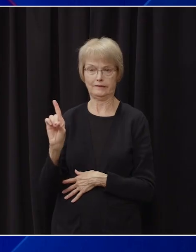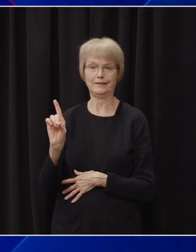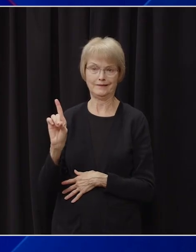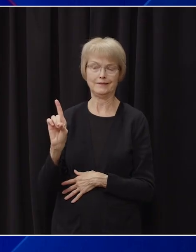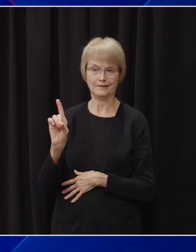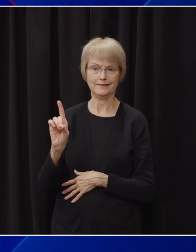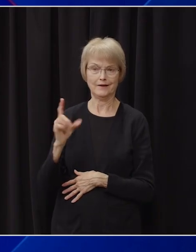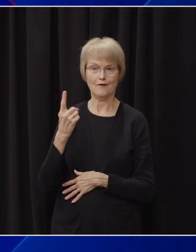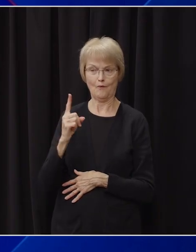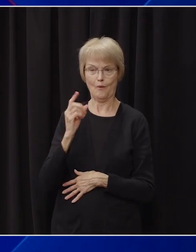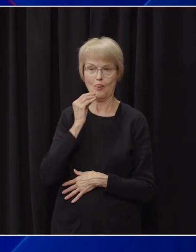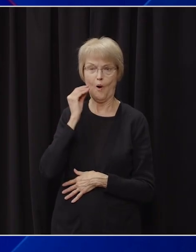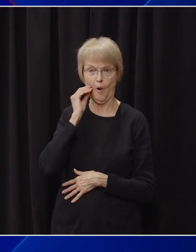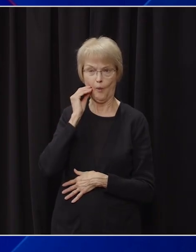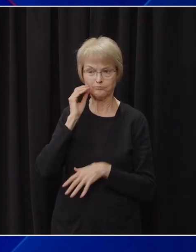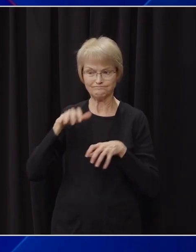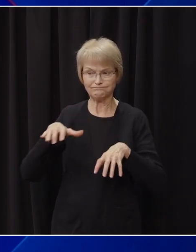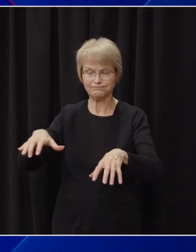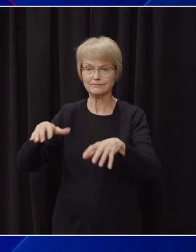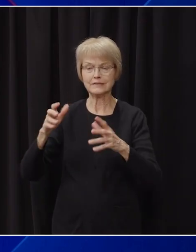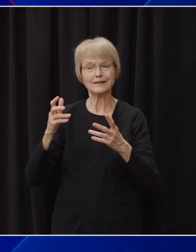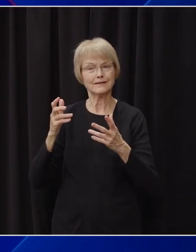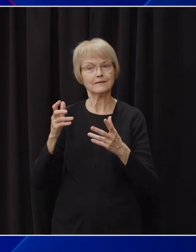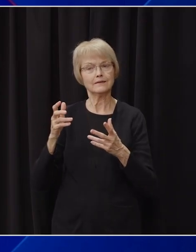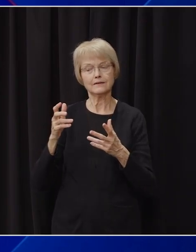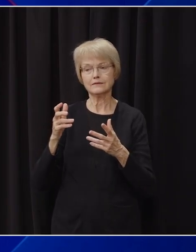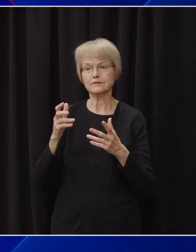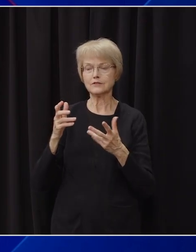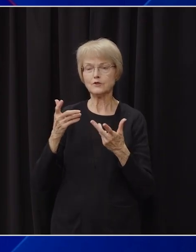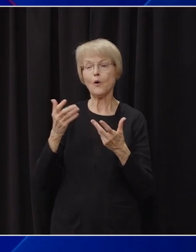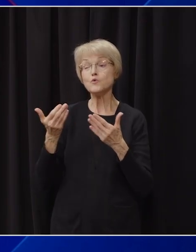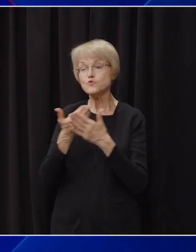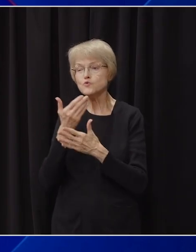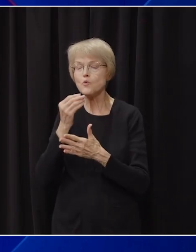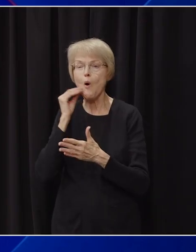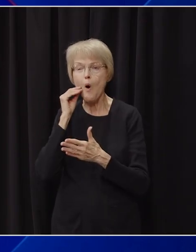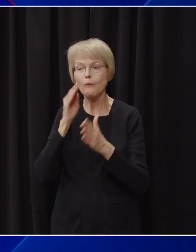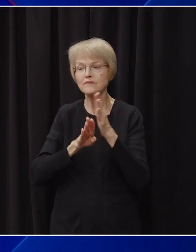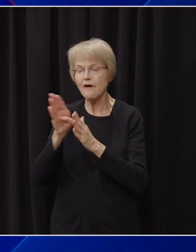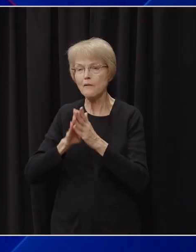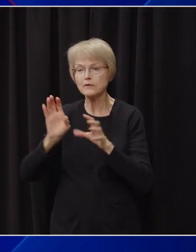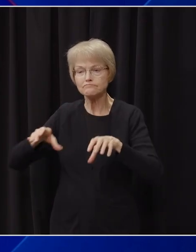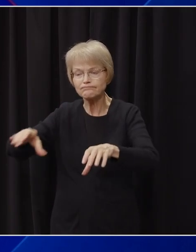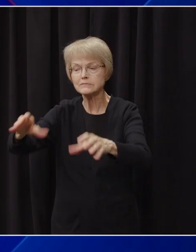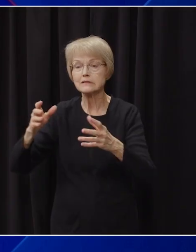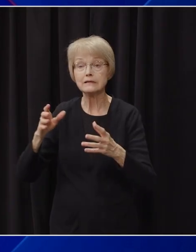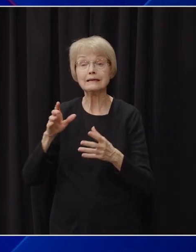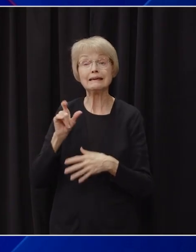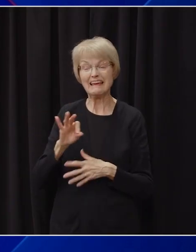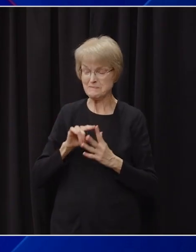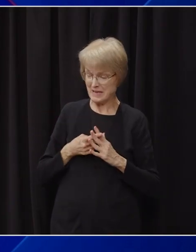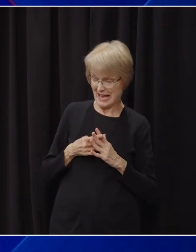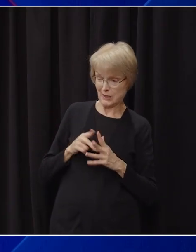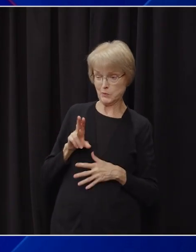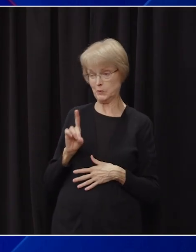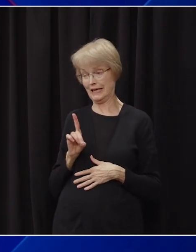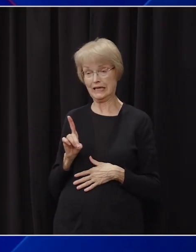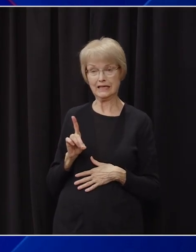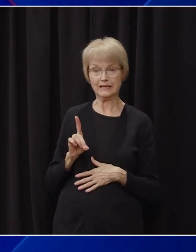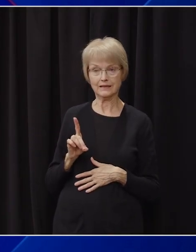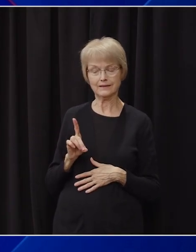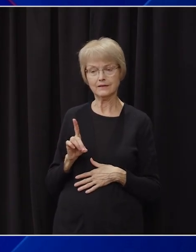the residential world and planning developments, if it's universally designed, we have